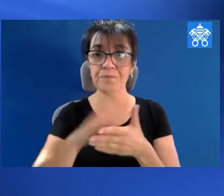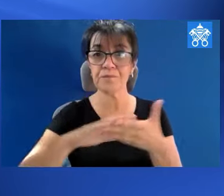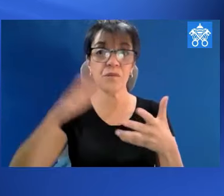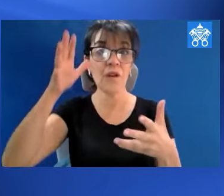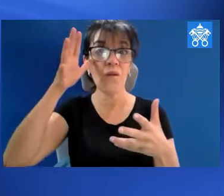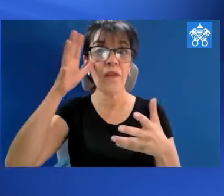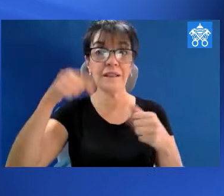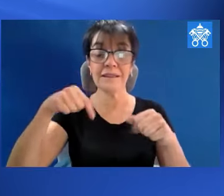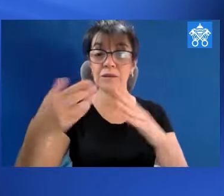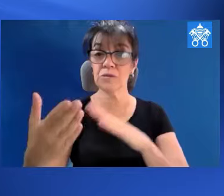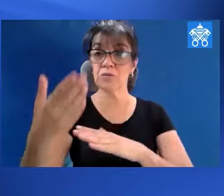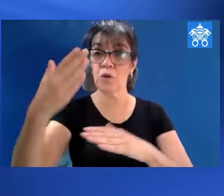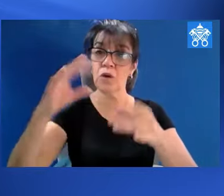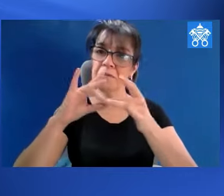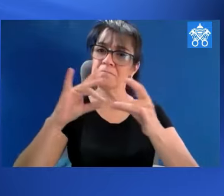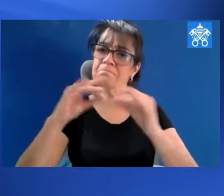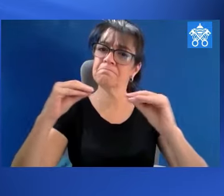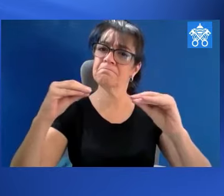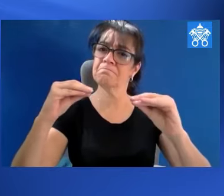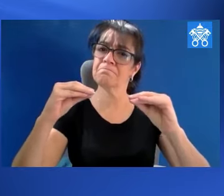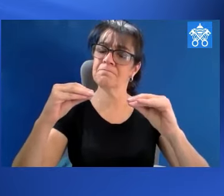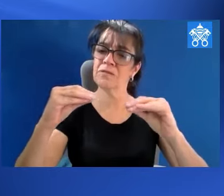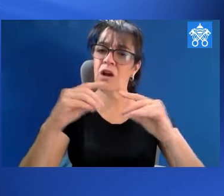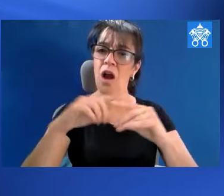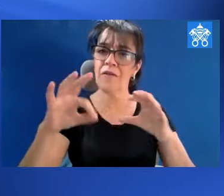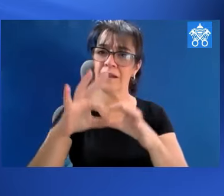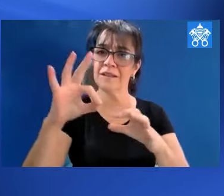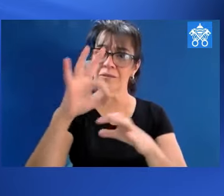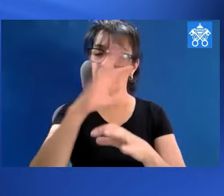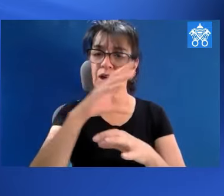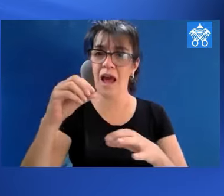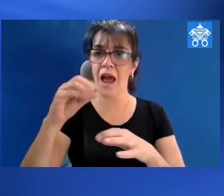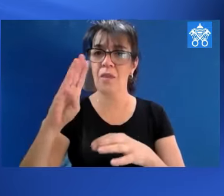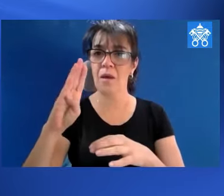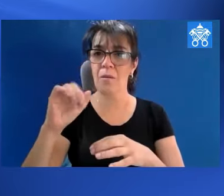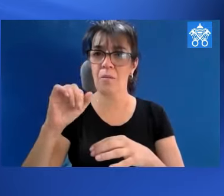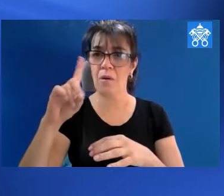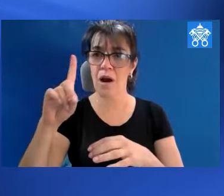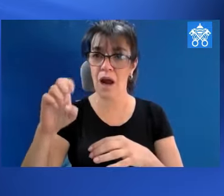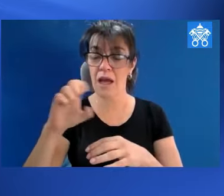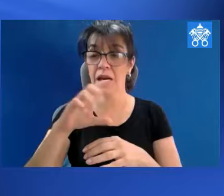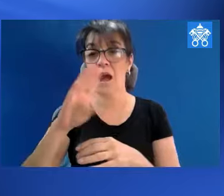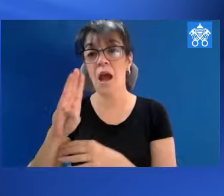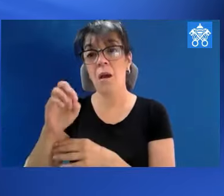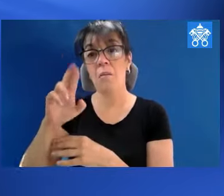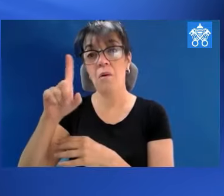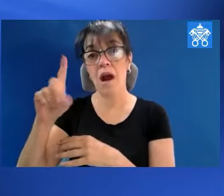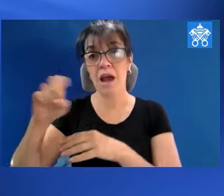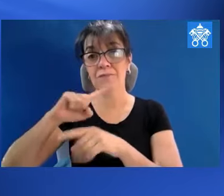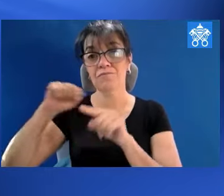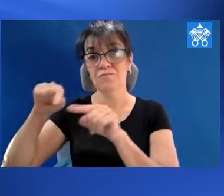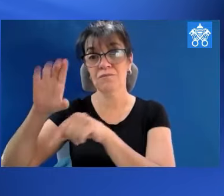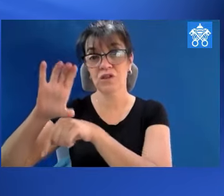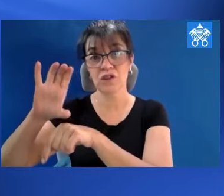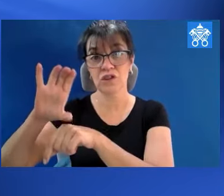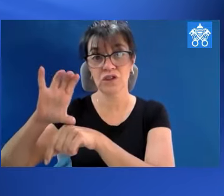our Holy Father this morning will be continuing his catechesis on the Spirit and the Bride. The Holy Spirit guides the people